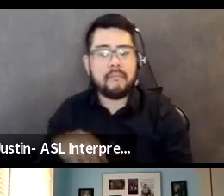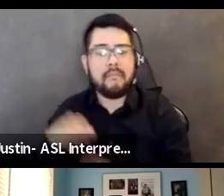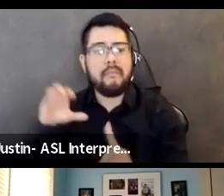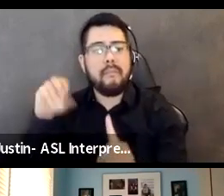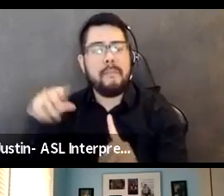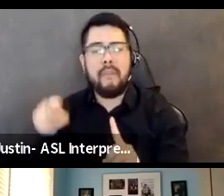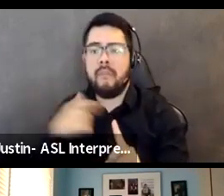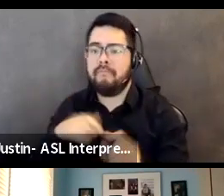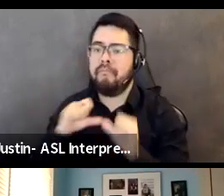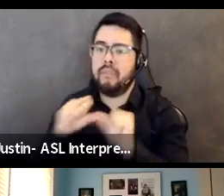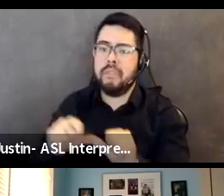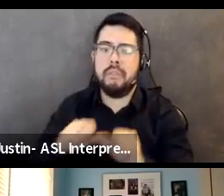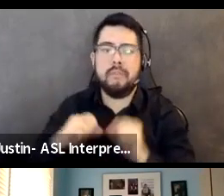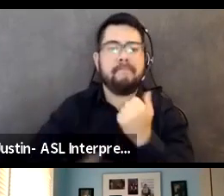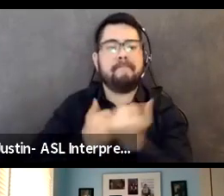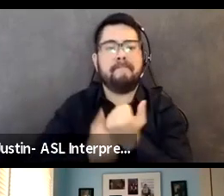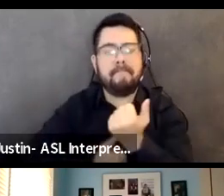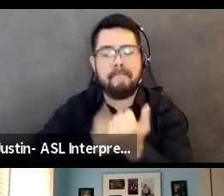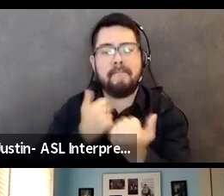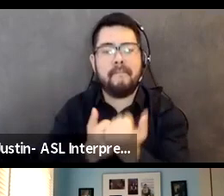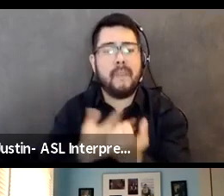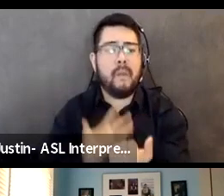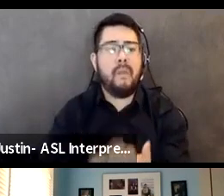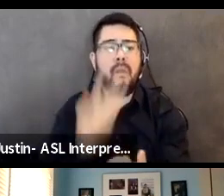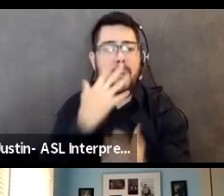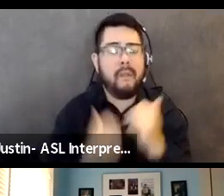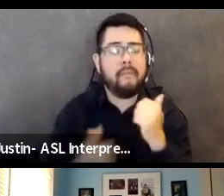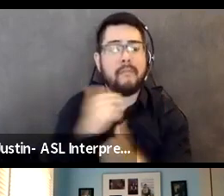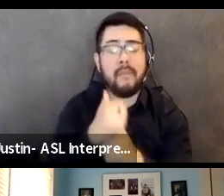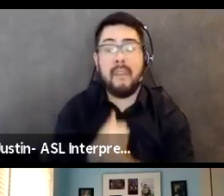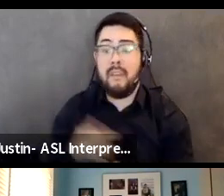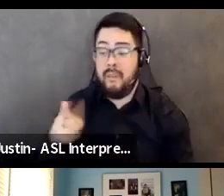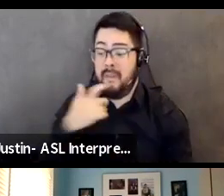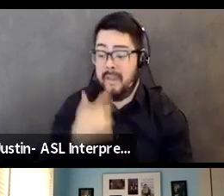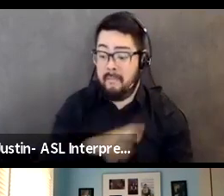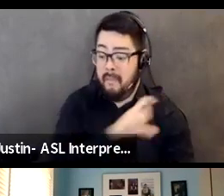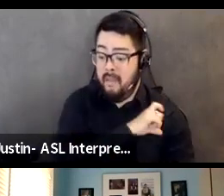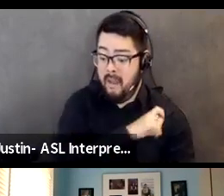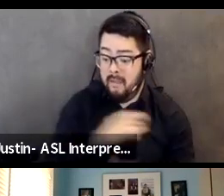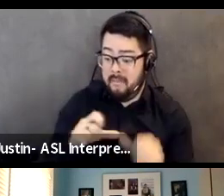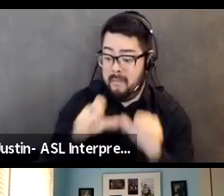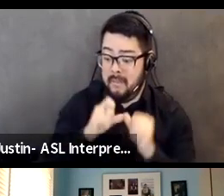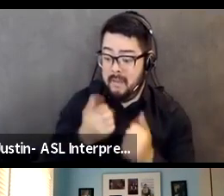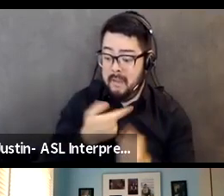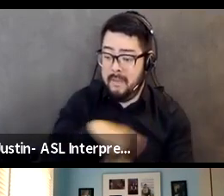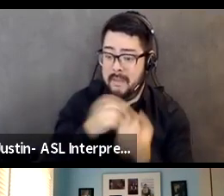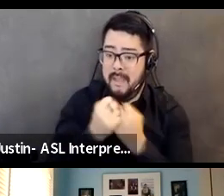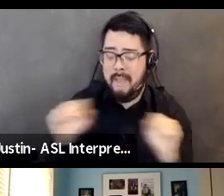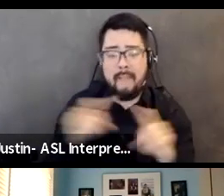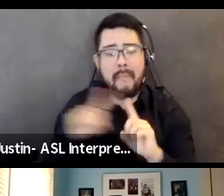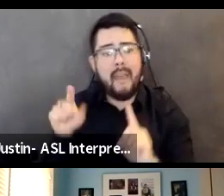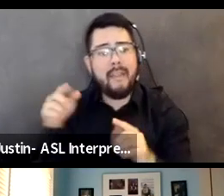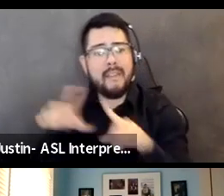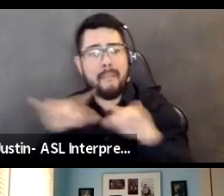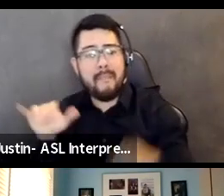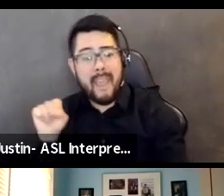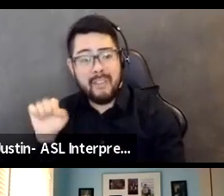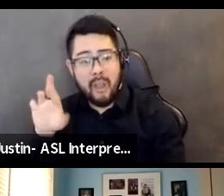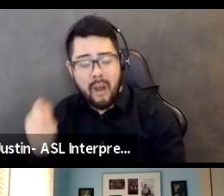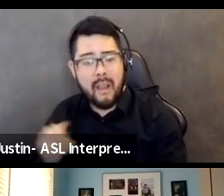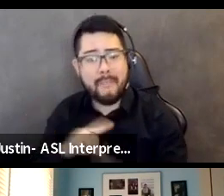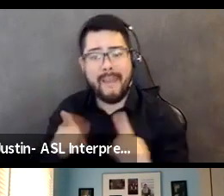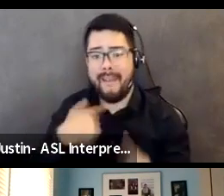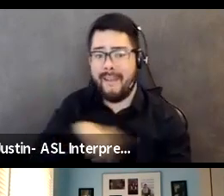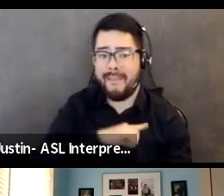supremacist narrative that police are the only way to keep us safe when you say lsc's should decide about sros but won't let lscs